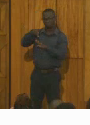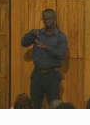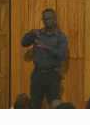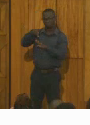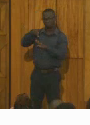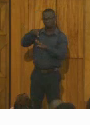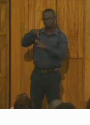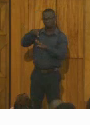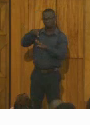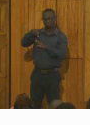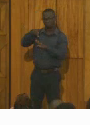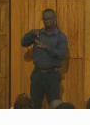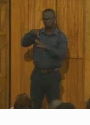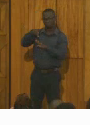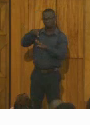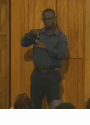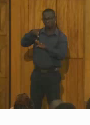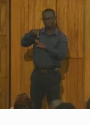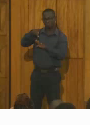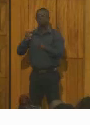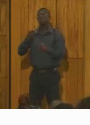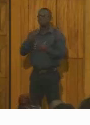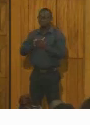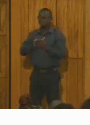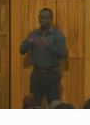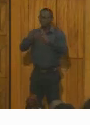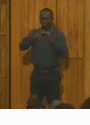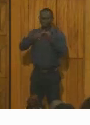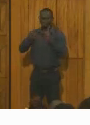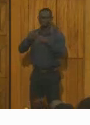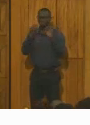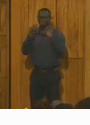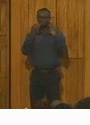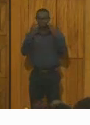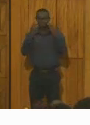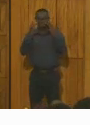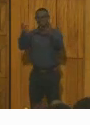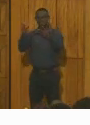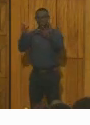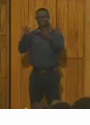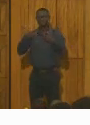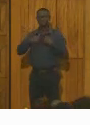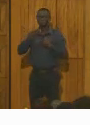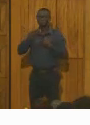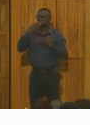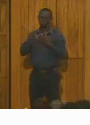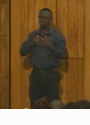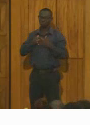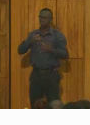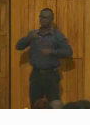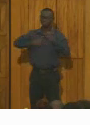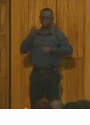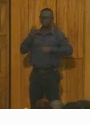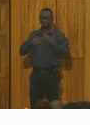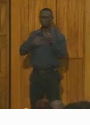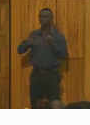the triple. So colleagues, we look forward to have a very fruitful engagement without wasting much time,